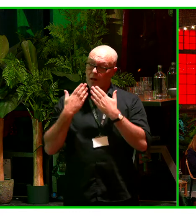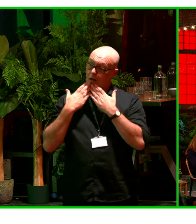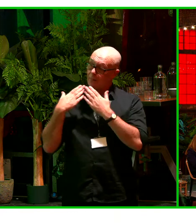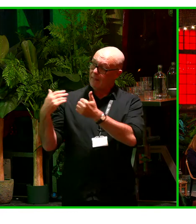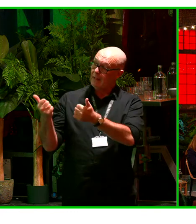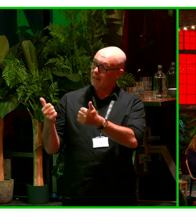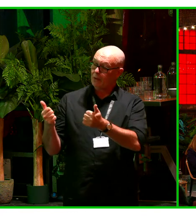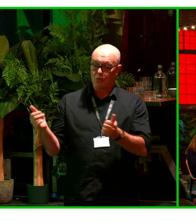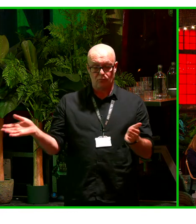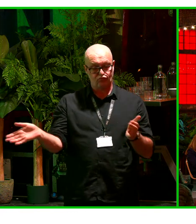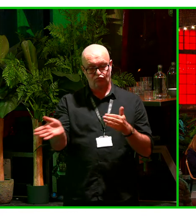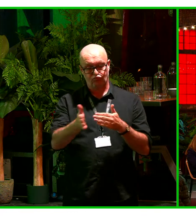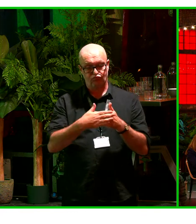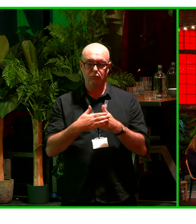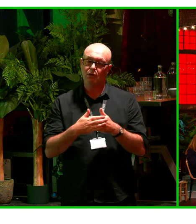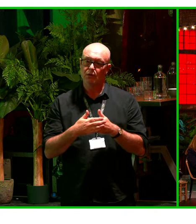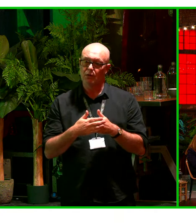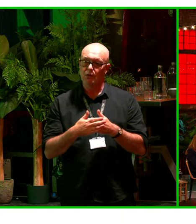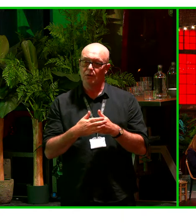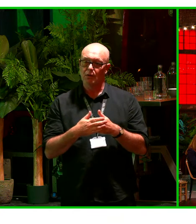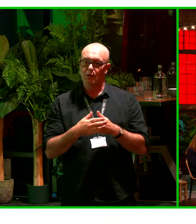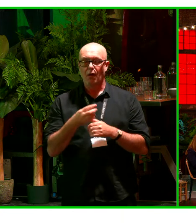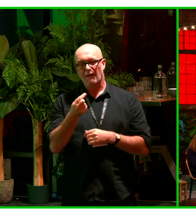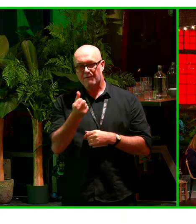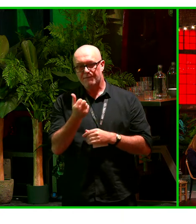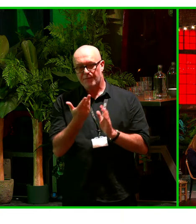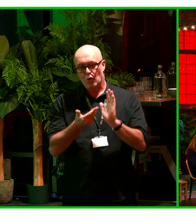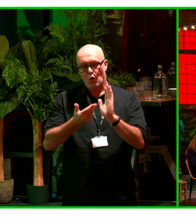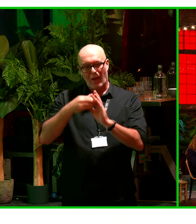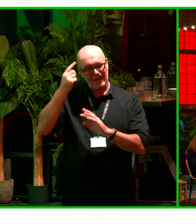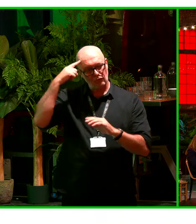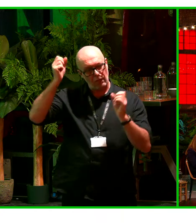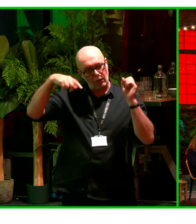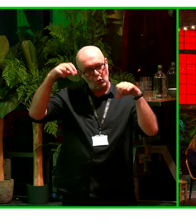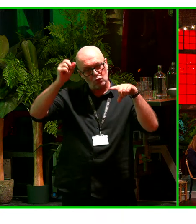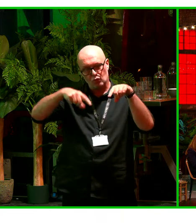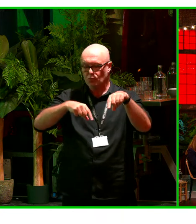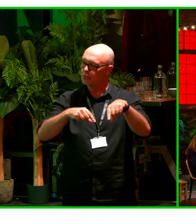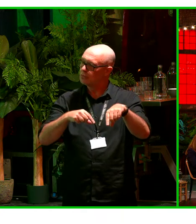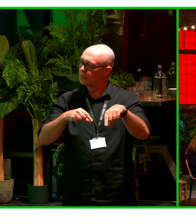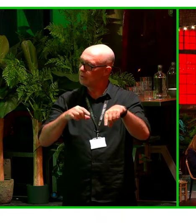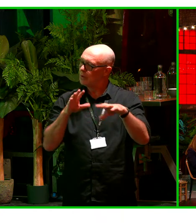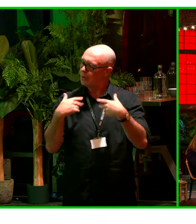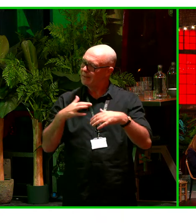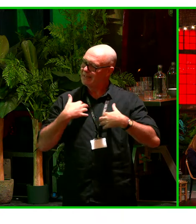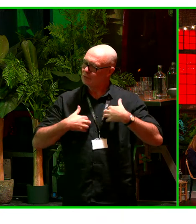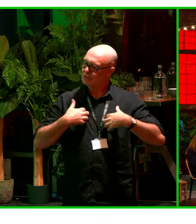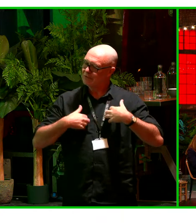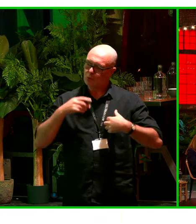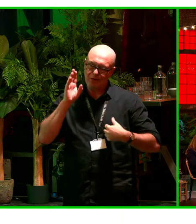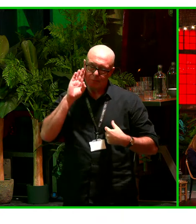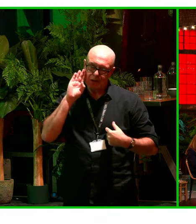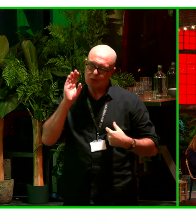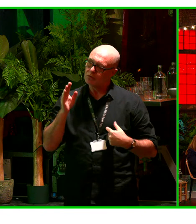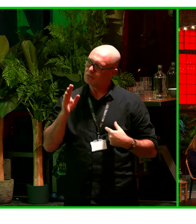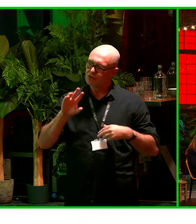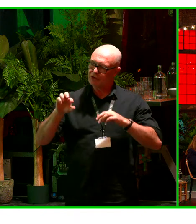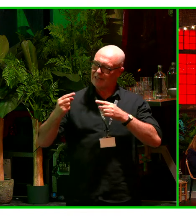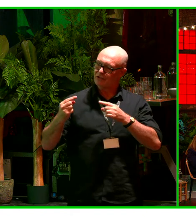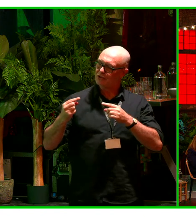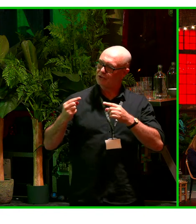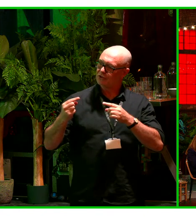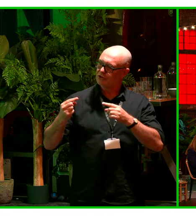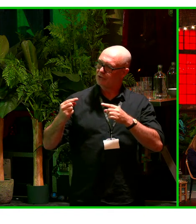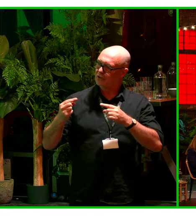session to a close. I mean, just a couple of concluding thoughts from me, if I can. I think it's been really interesting hearing about the challenge of